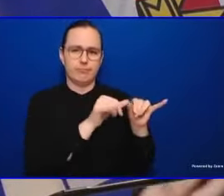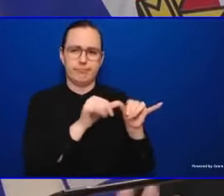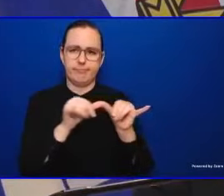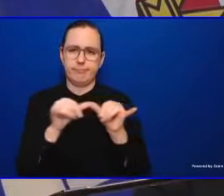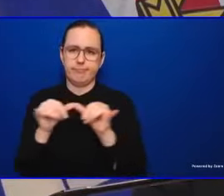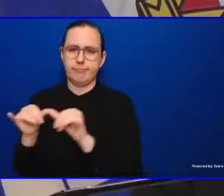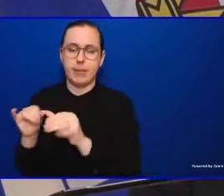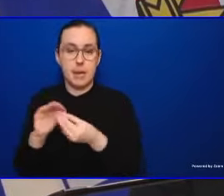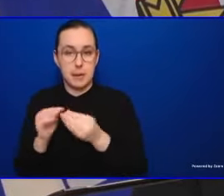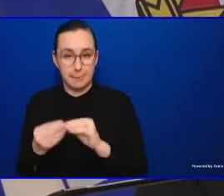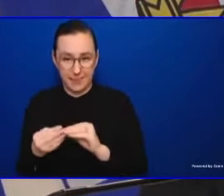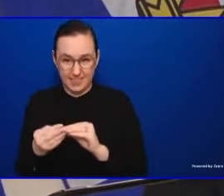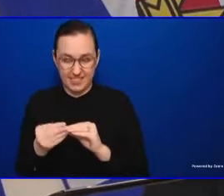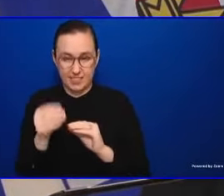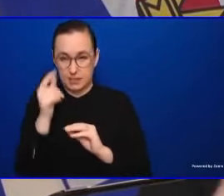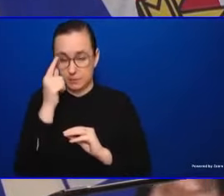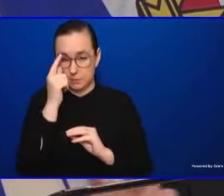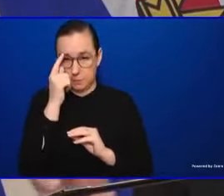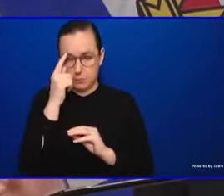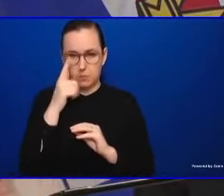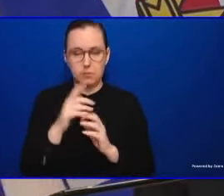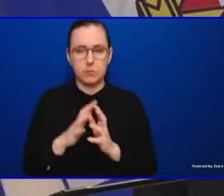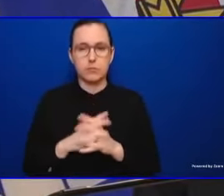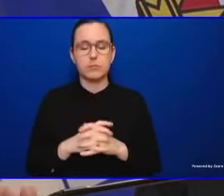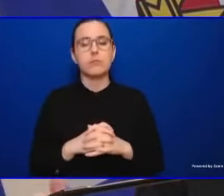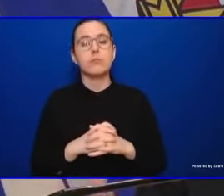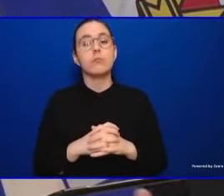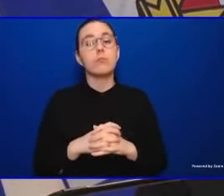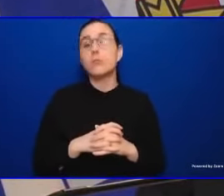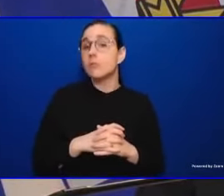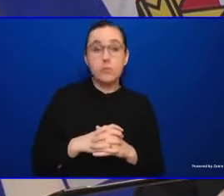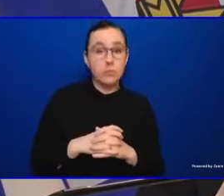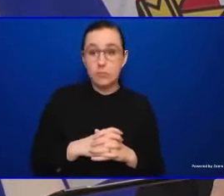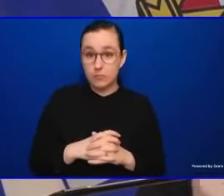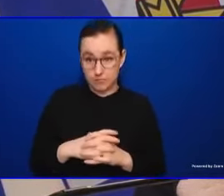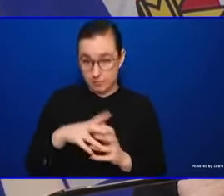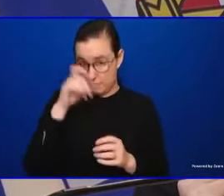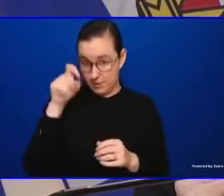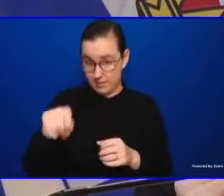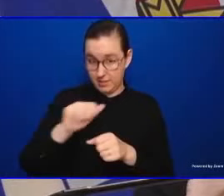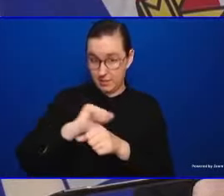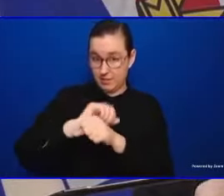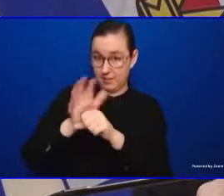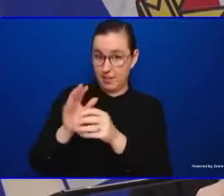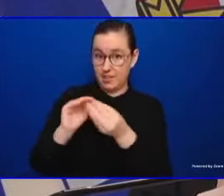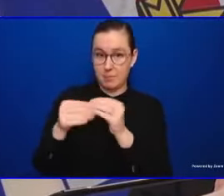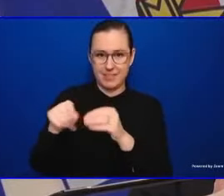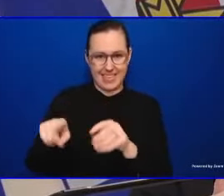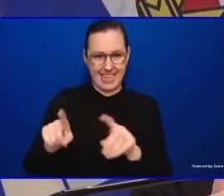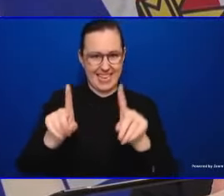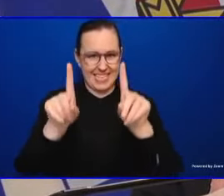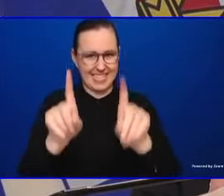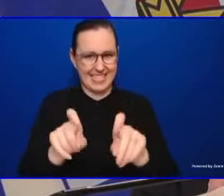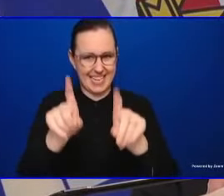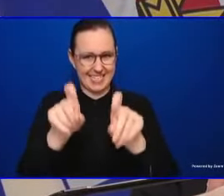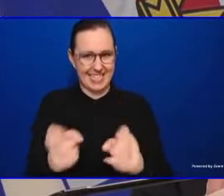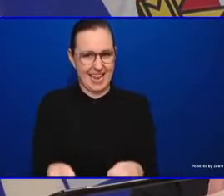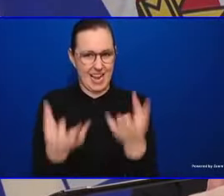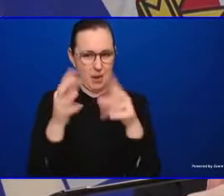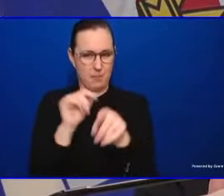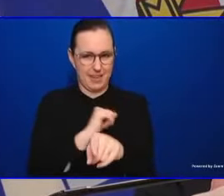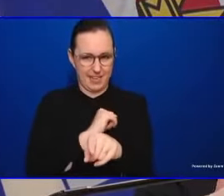rates in different areas. So it's one of the surveillance markers that we use, and it's very consistent. So we've been using